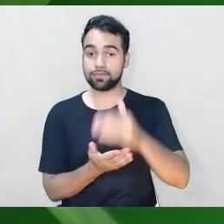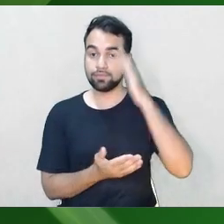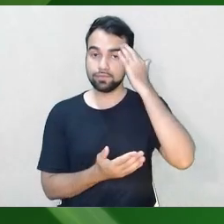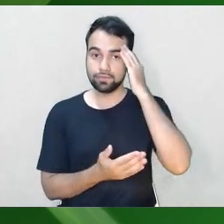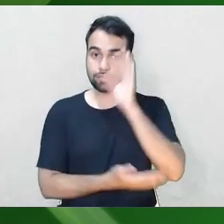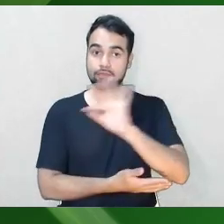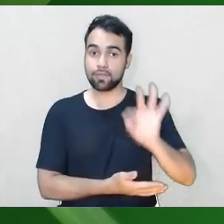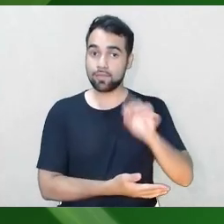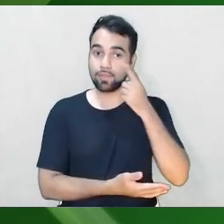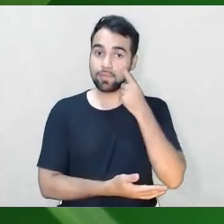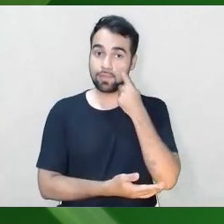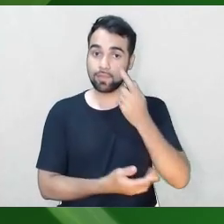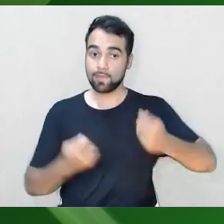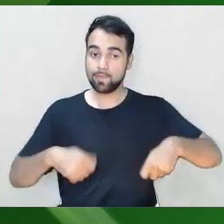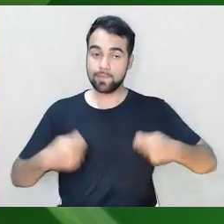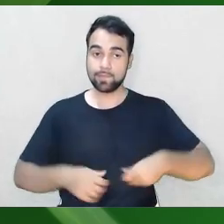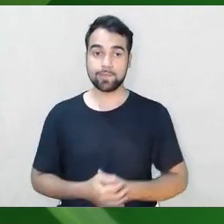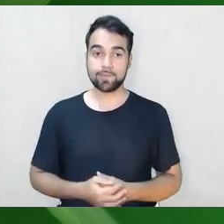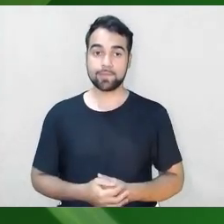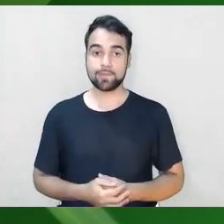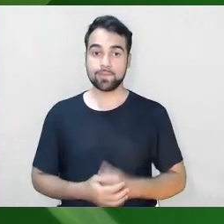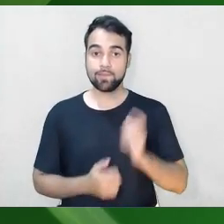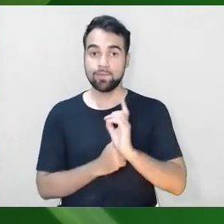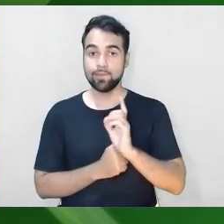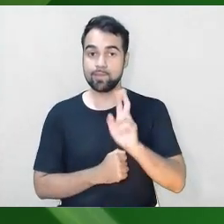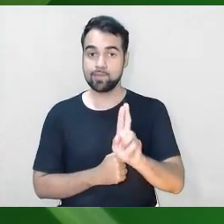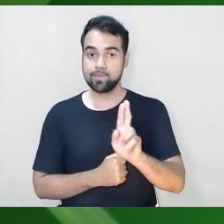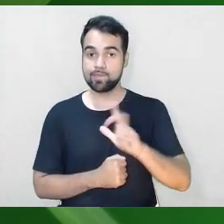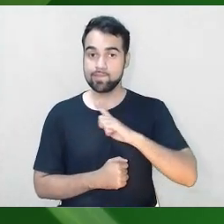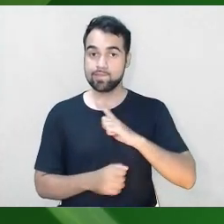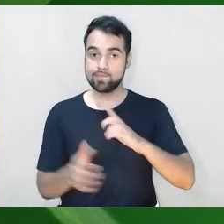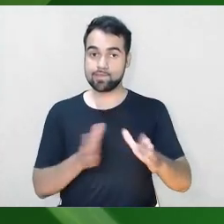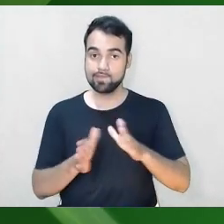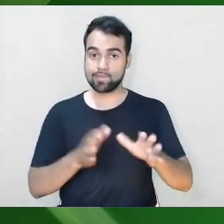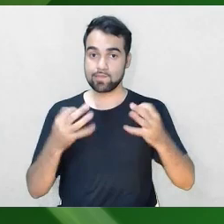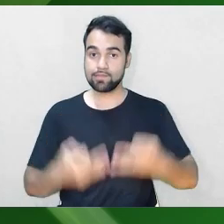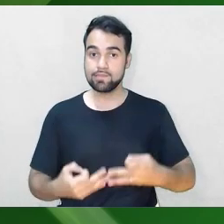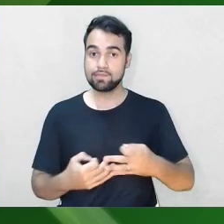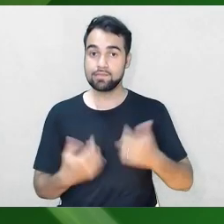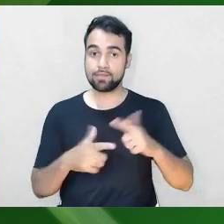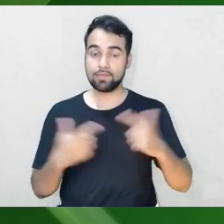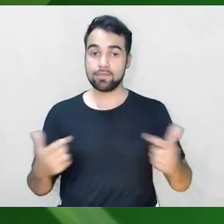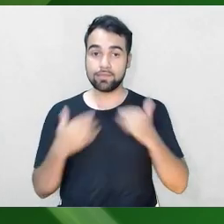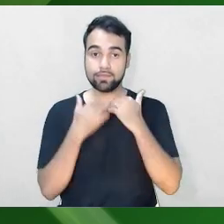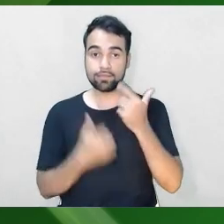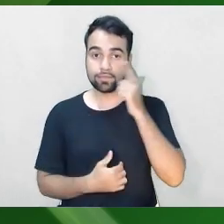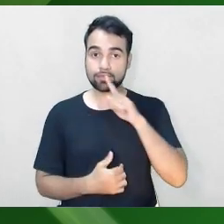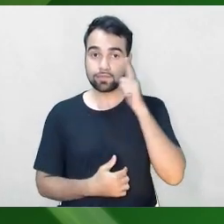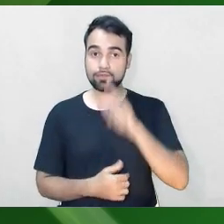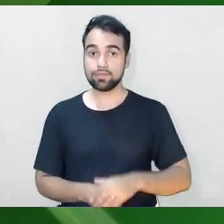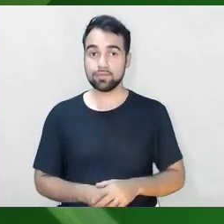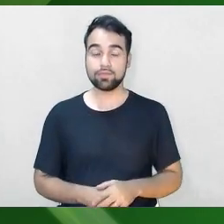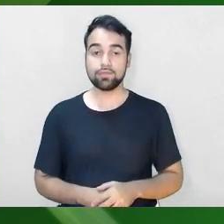this architecture, to see what's necessary, what the doctor needs, and